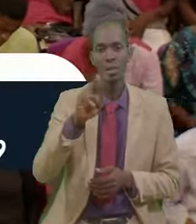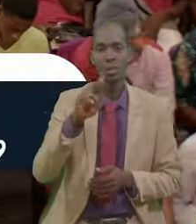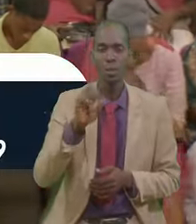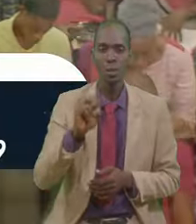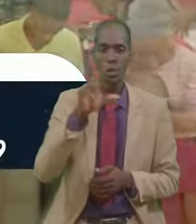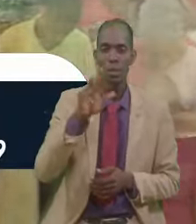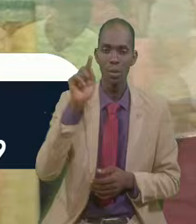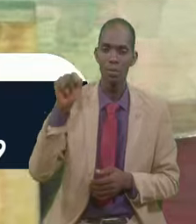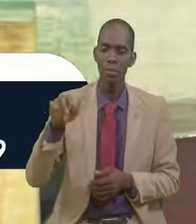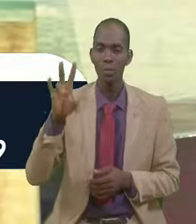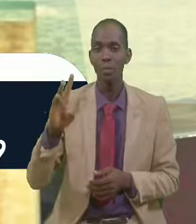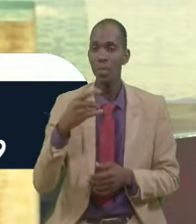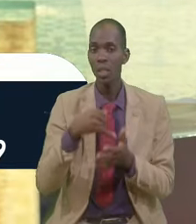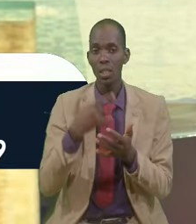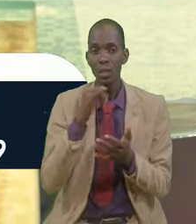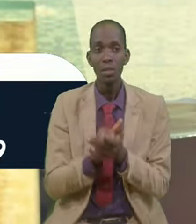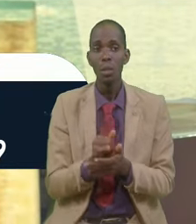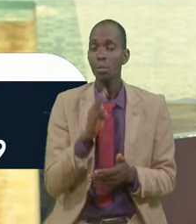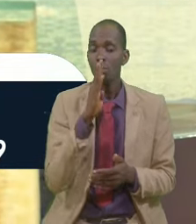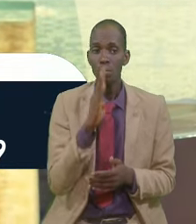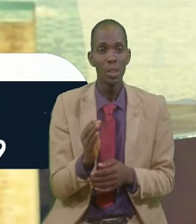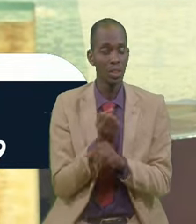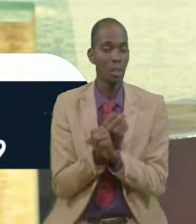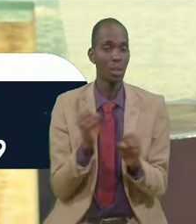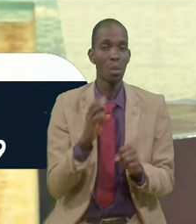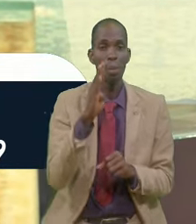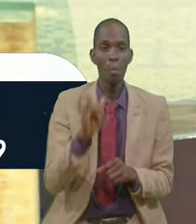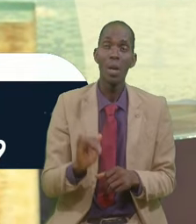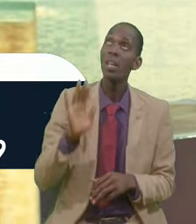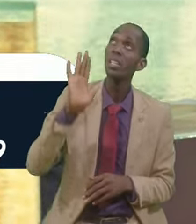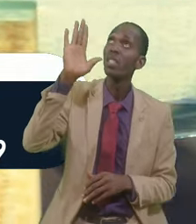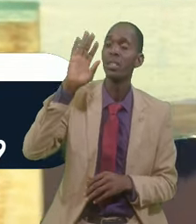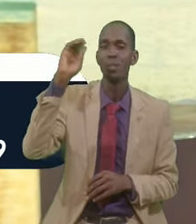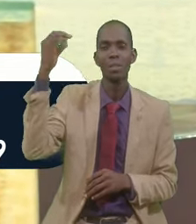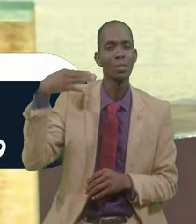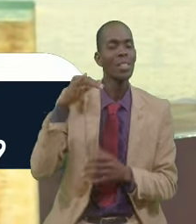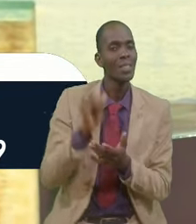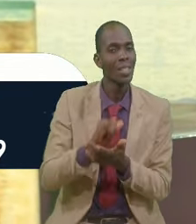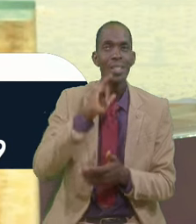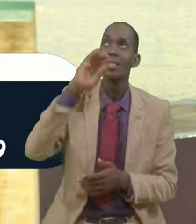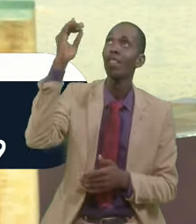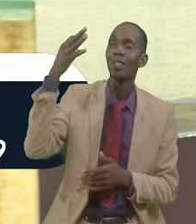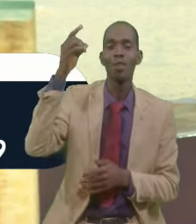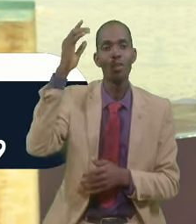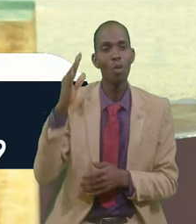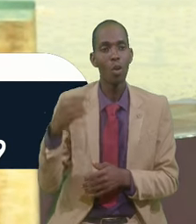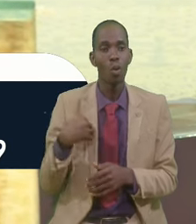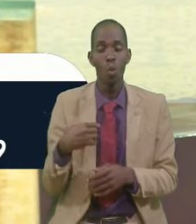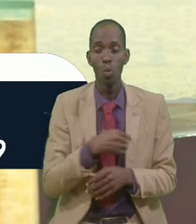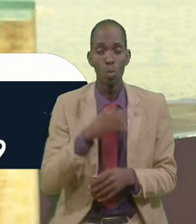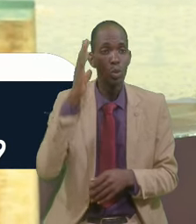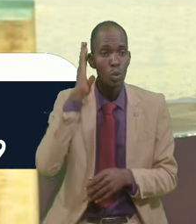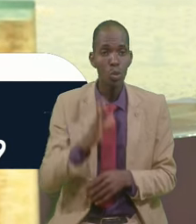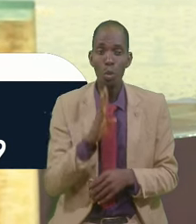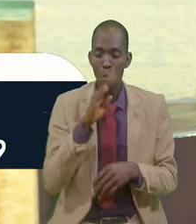7. It says, be justified by his grace. That's the grace of God. We should be